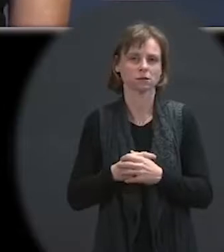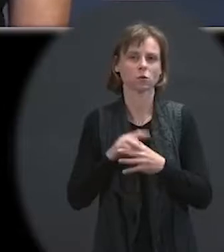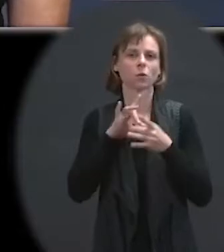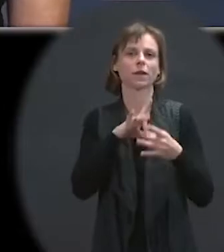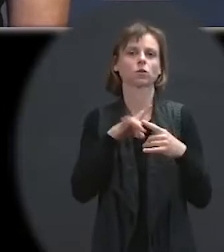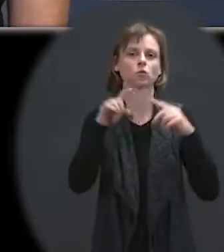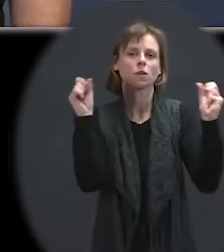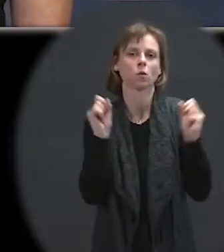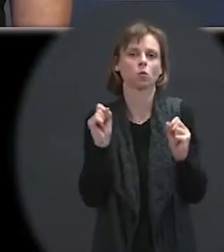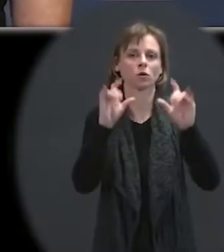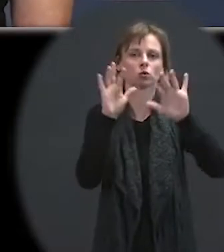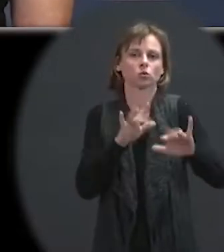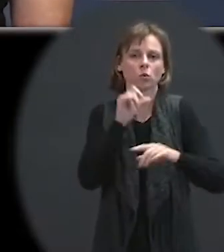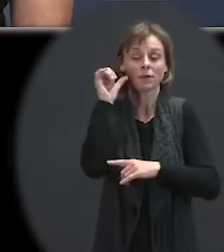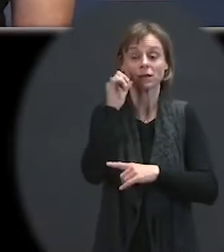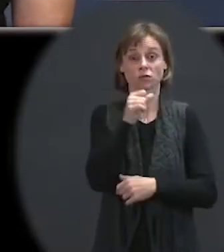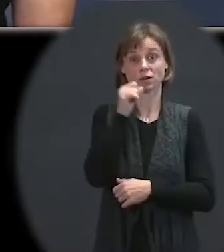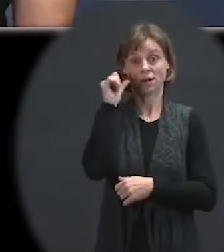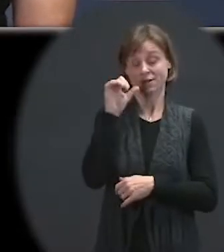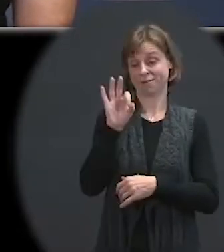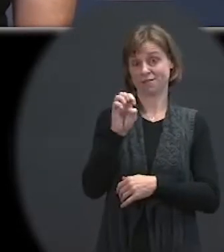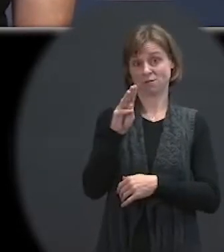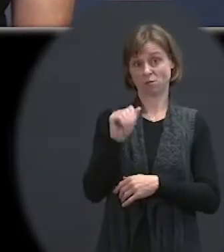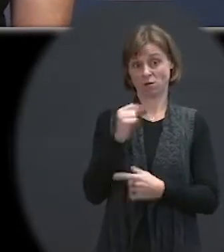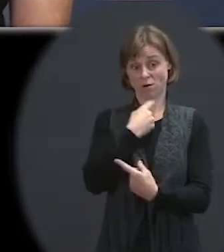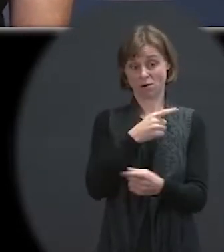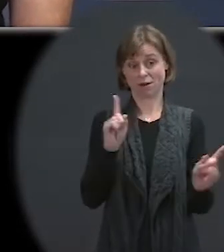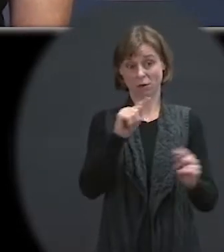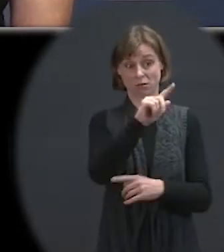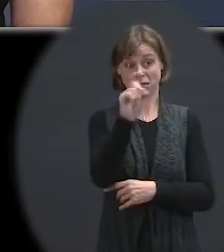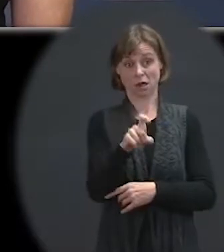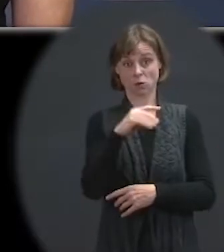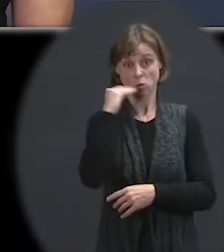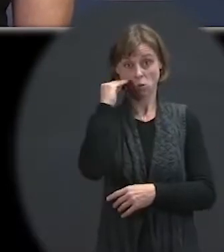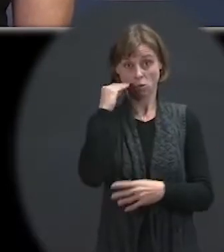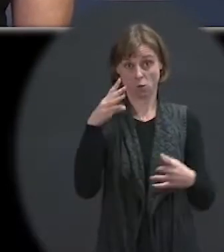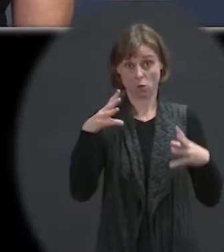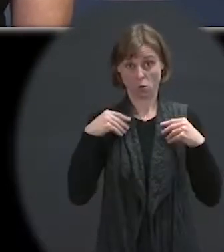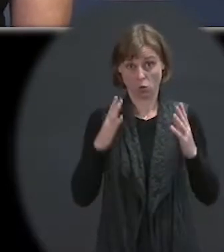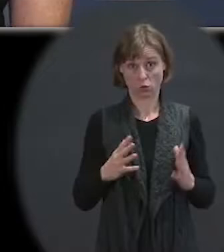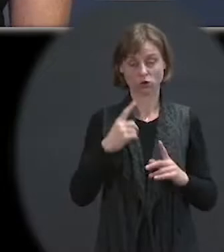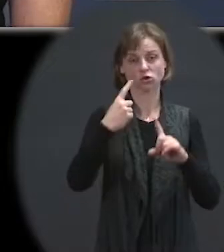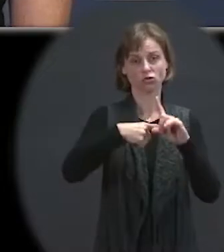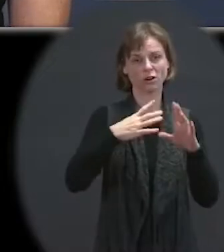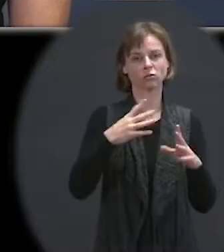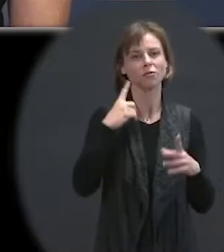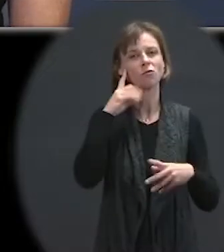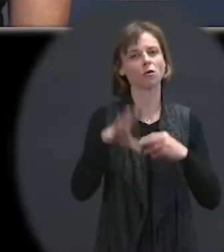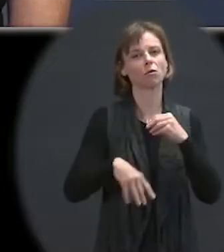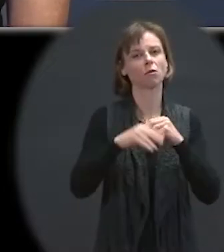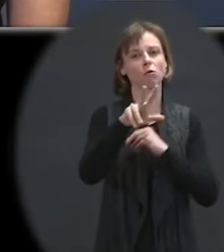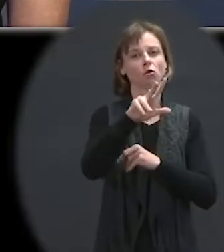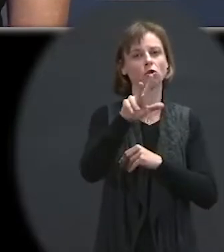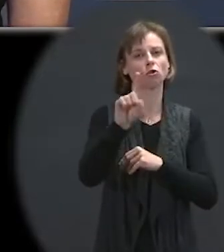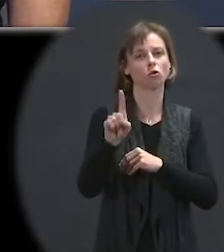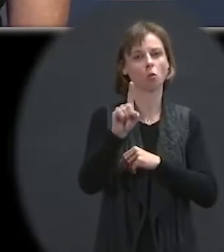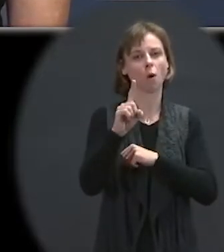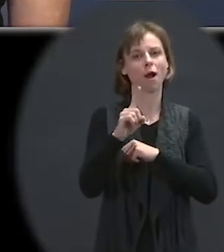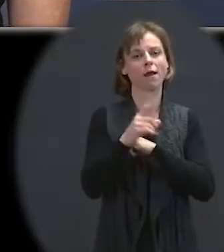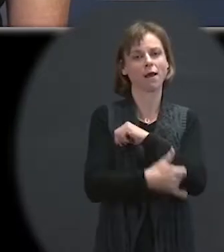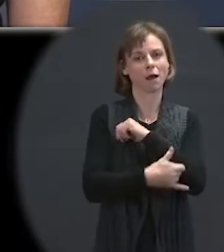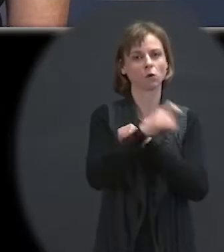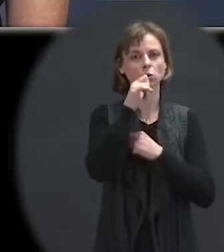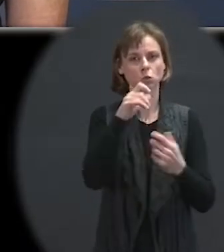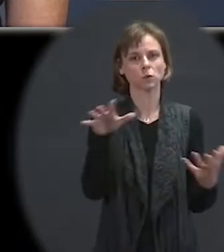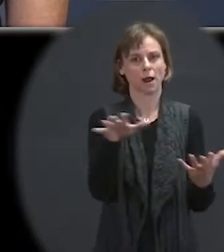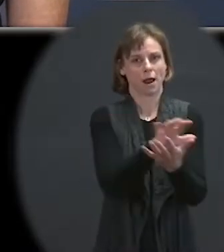storm. Yesterday, FEMA announced that Texas homeowners and renters in 31 additional counties who suffered damage from the winter storm